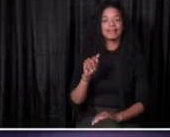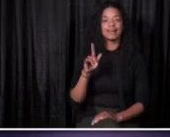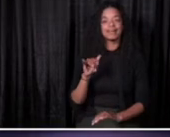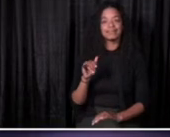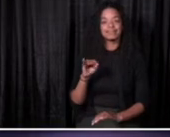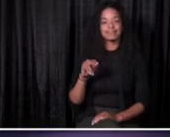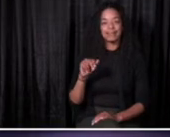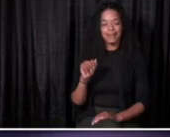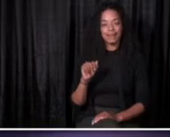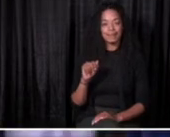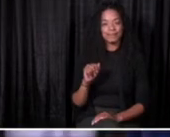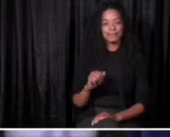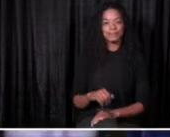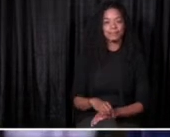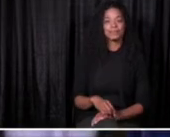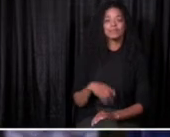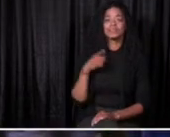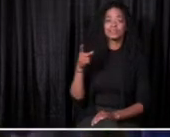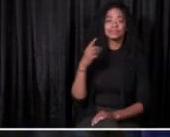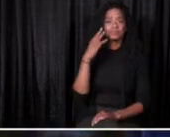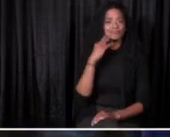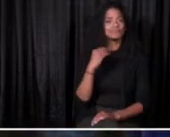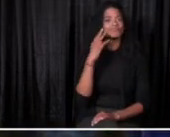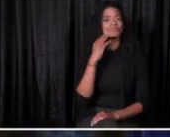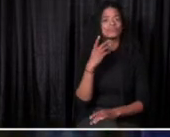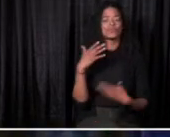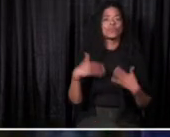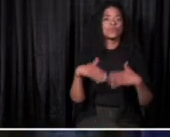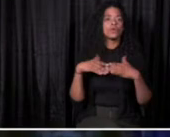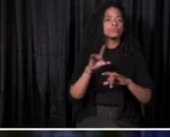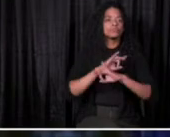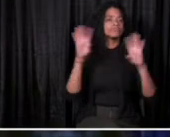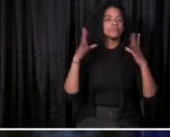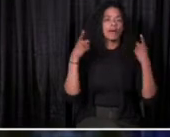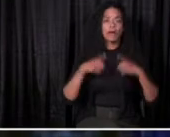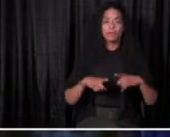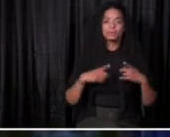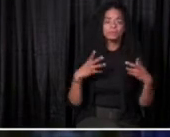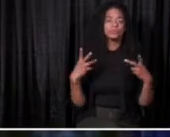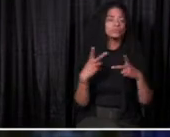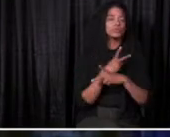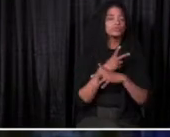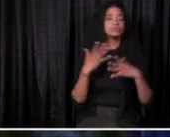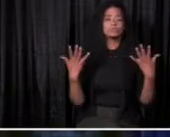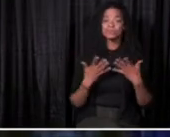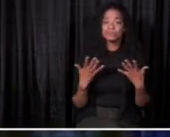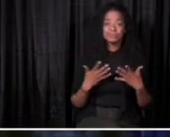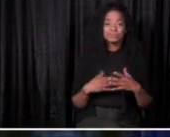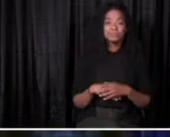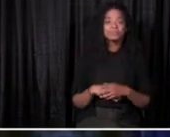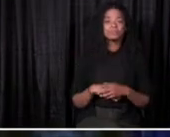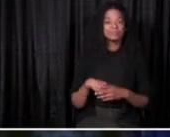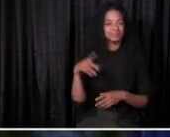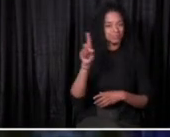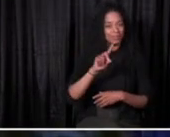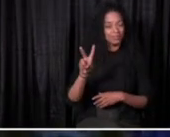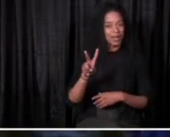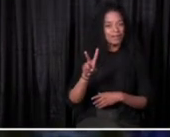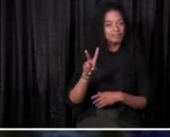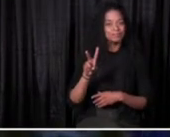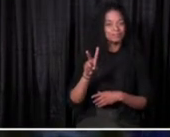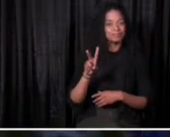experienced tragedy, the worst type of tragedy, of domestic abuse,